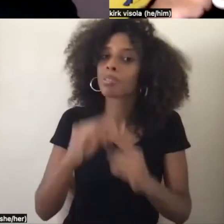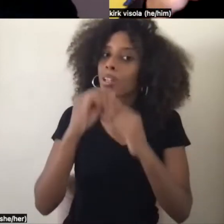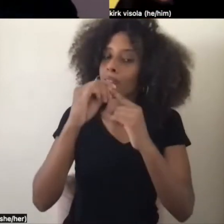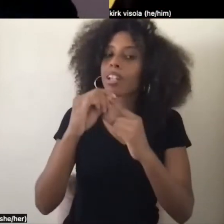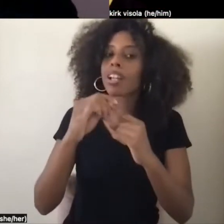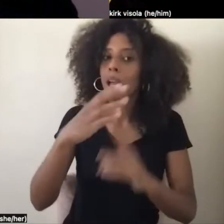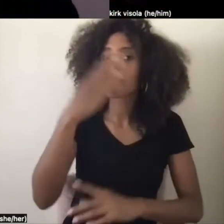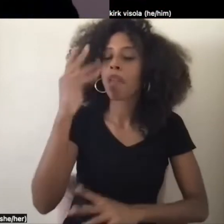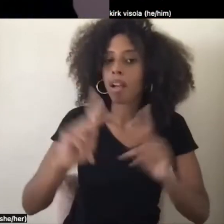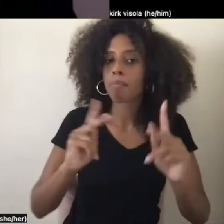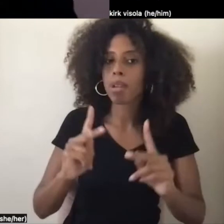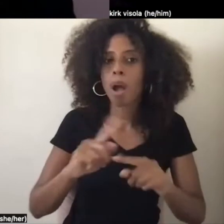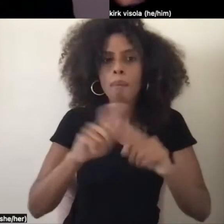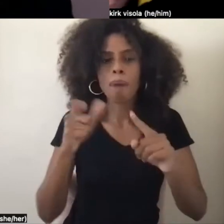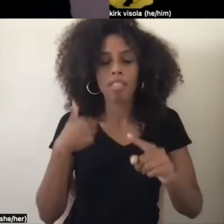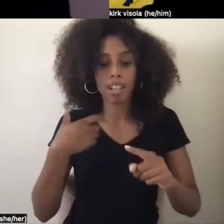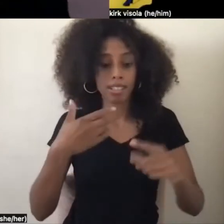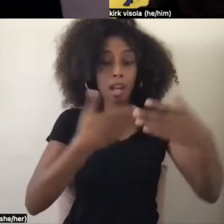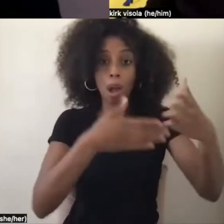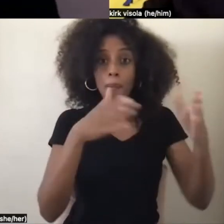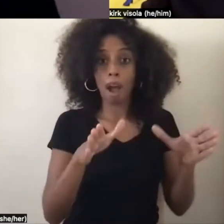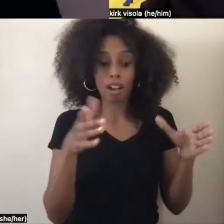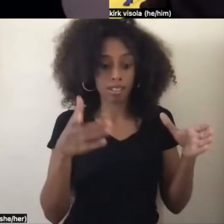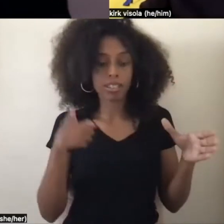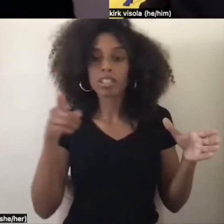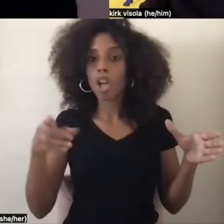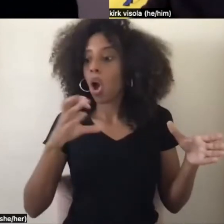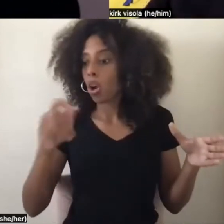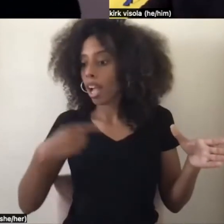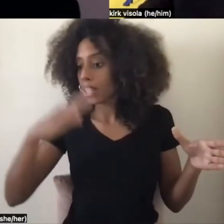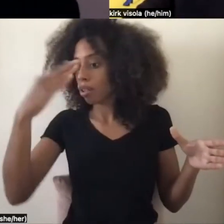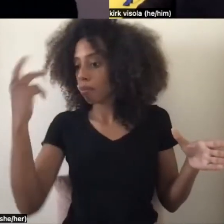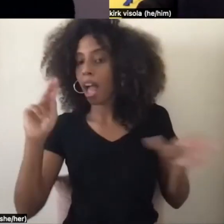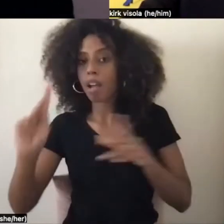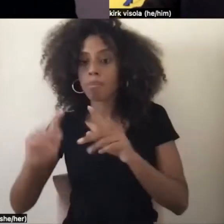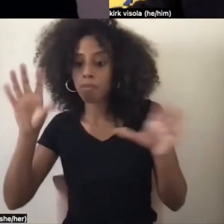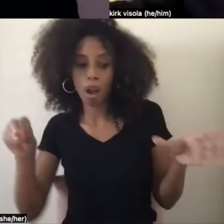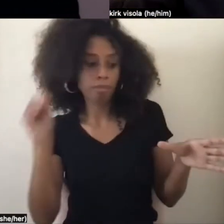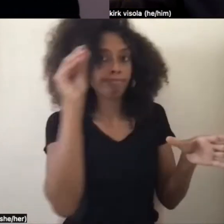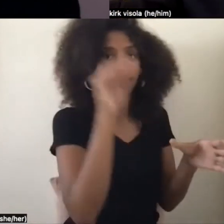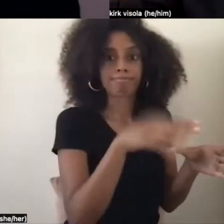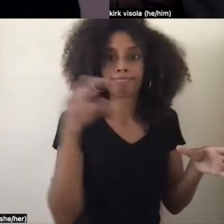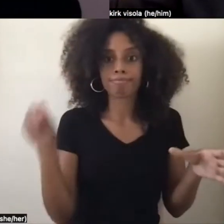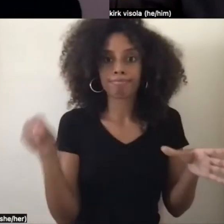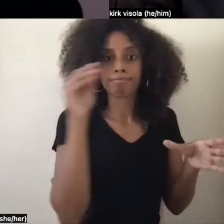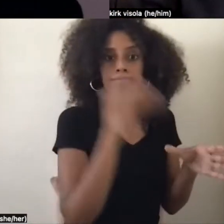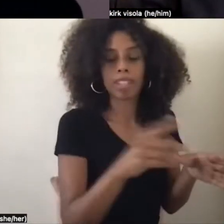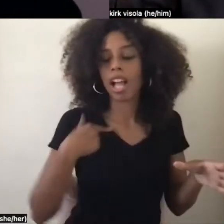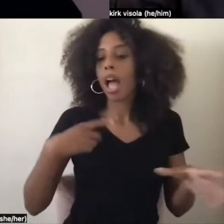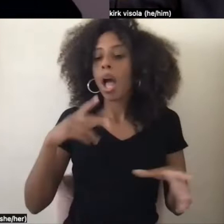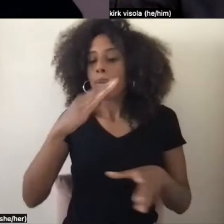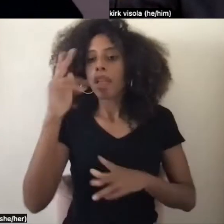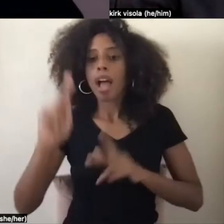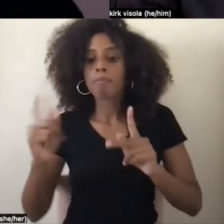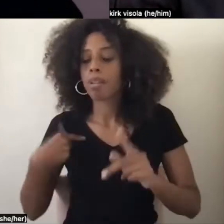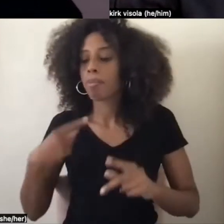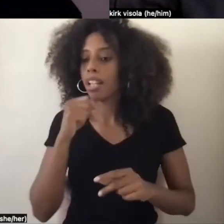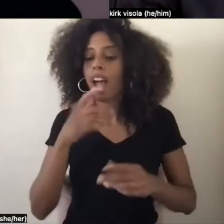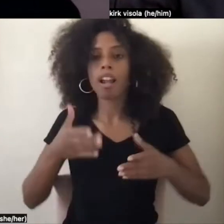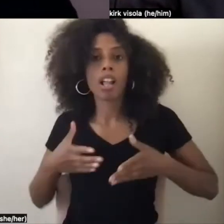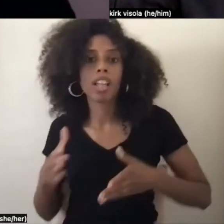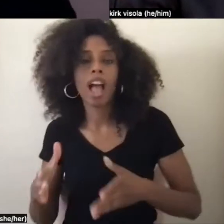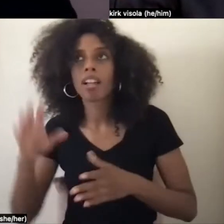place Black people in. Like, Black people are not allowed to be creative. Black Facts. People aren't allowed to be louder. Black people aren't allowed to do these types of